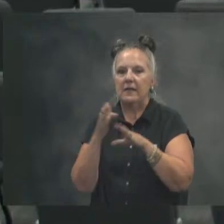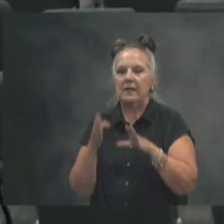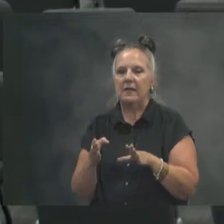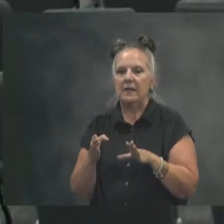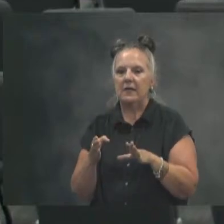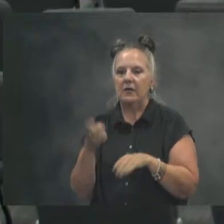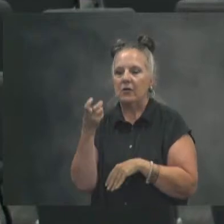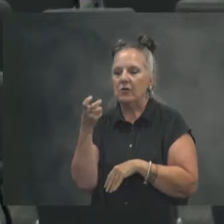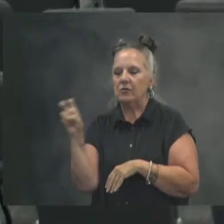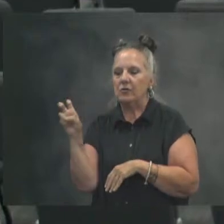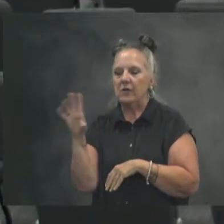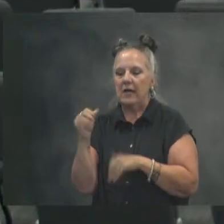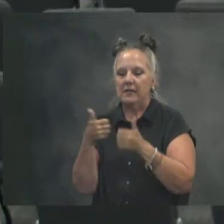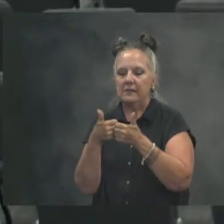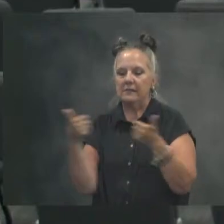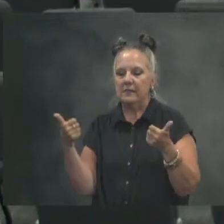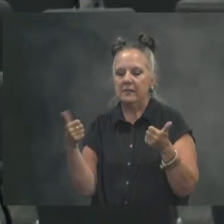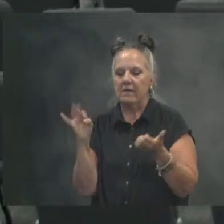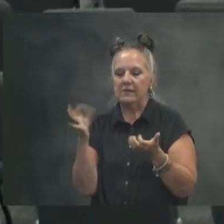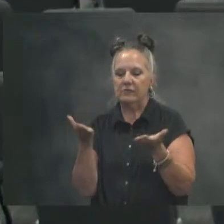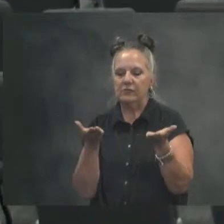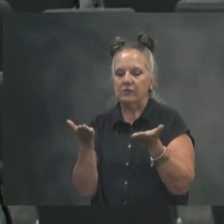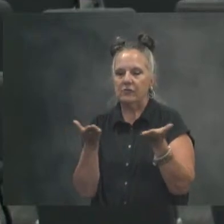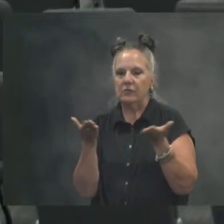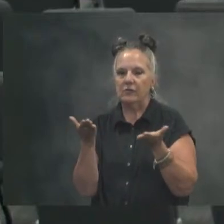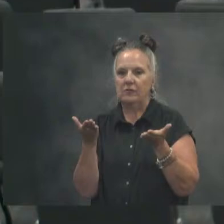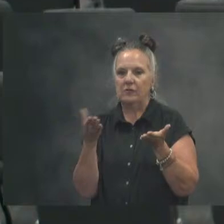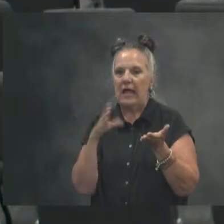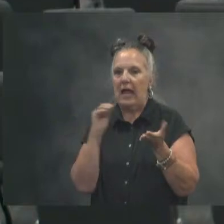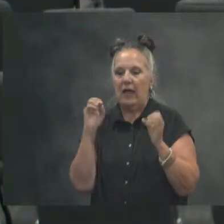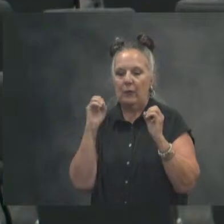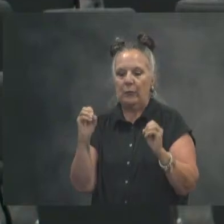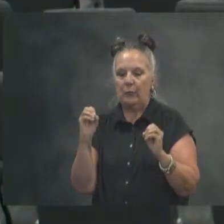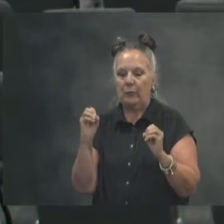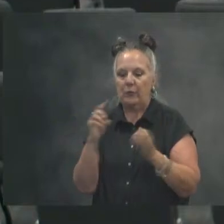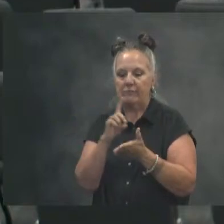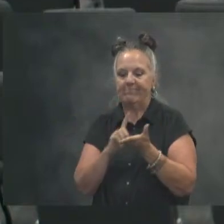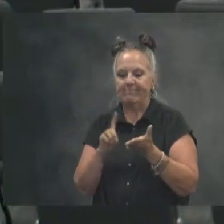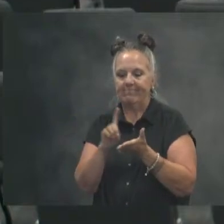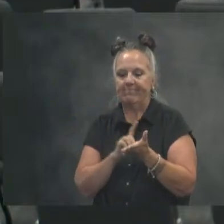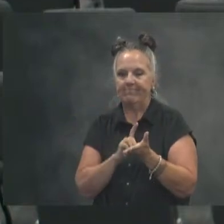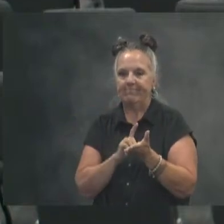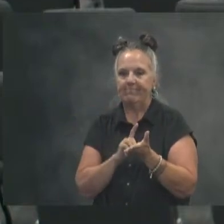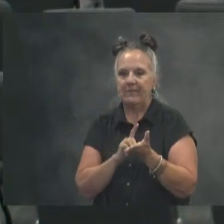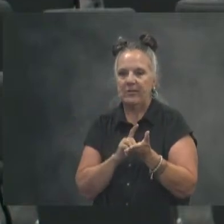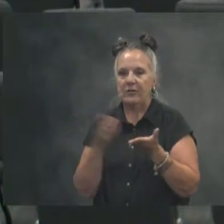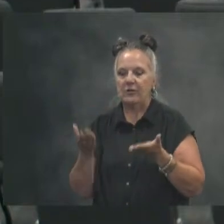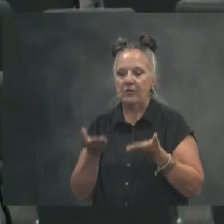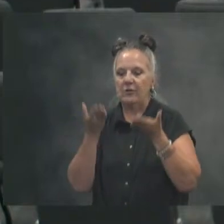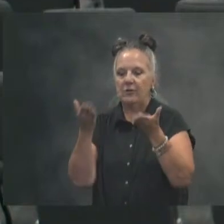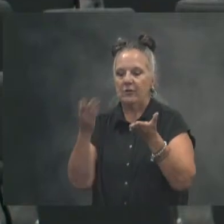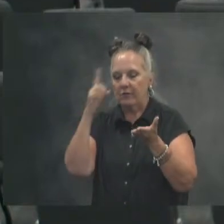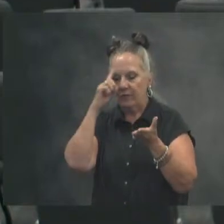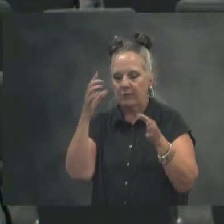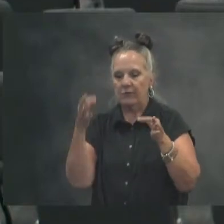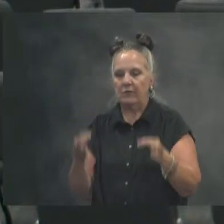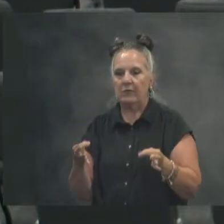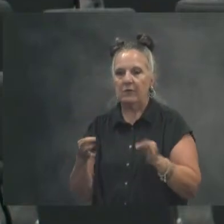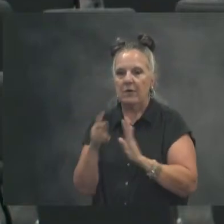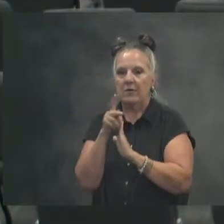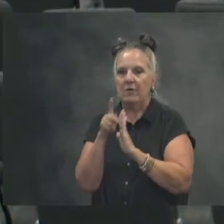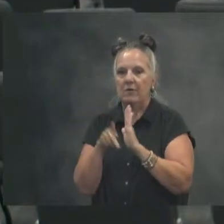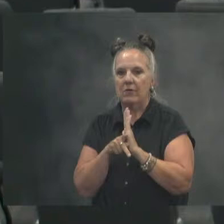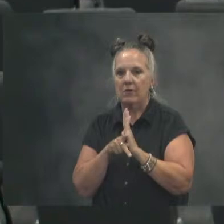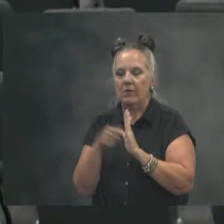transfer, and separation from service and non-discrimination statement, and proposed rescissions of policy